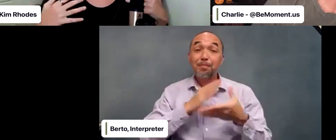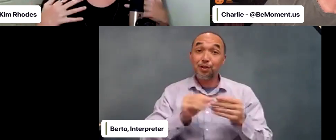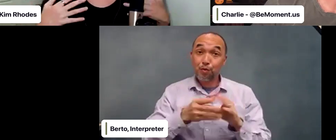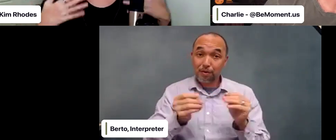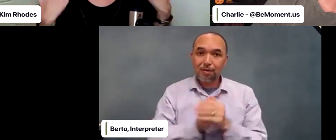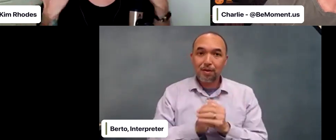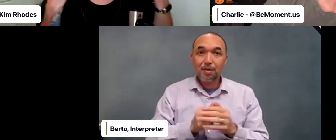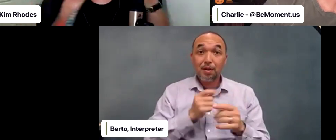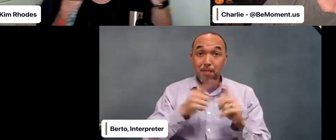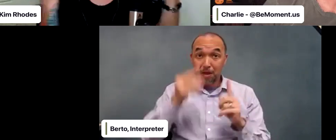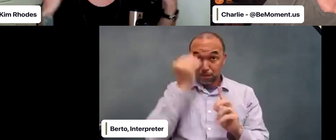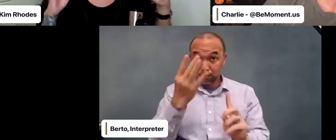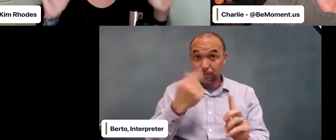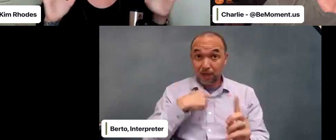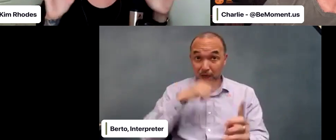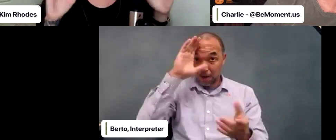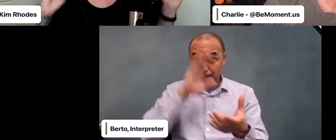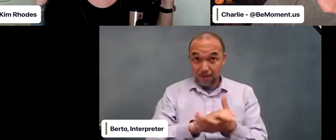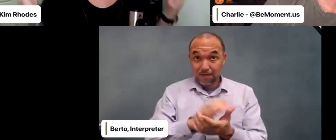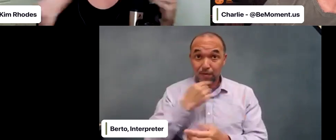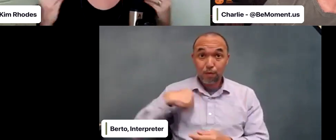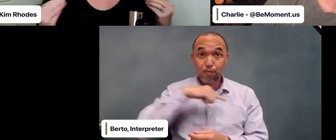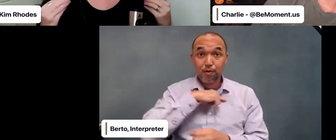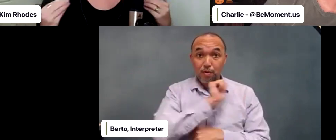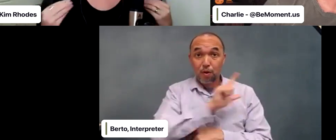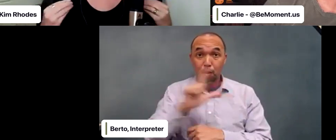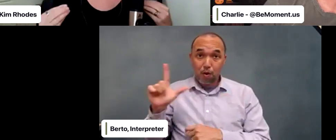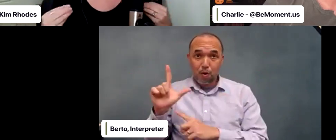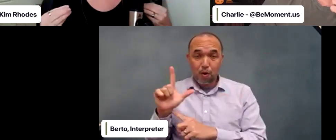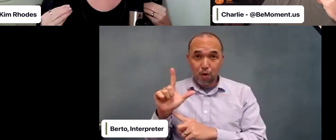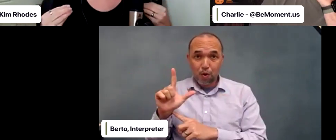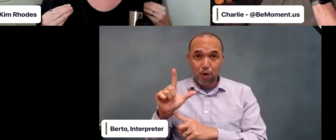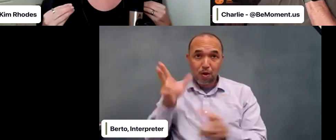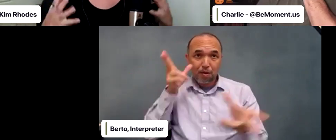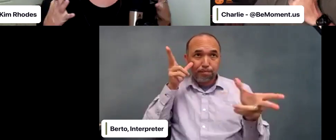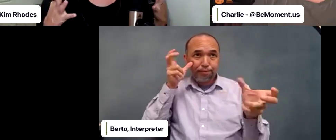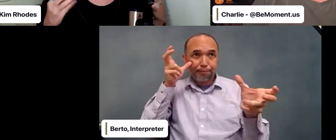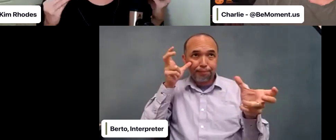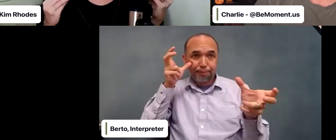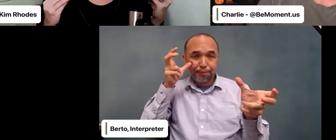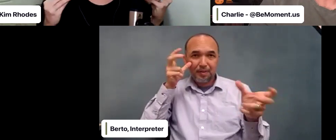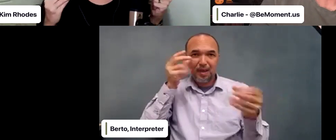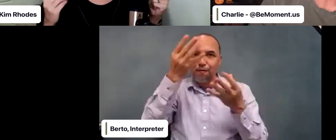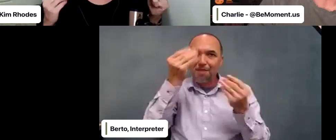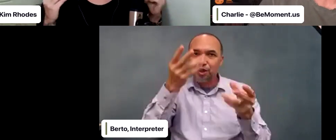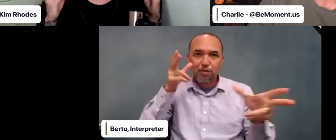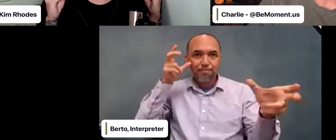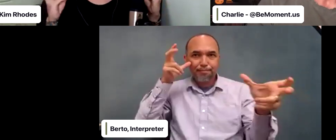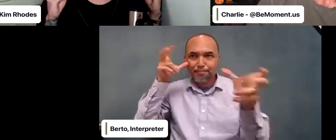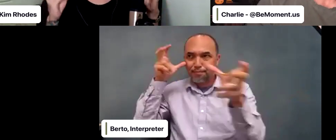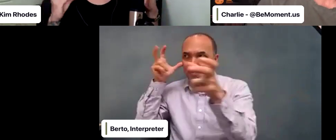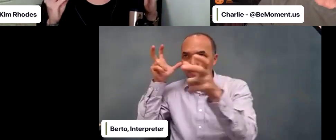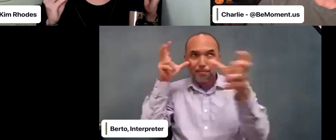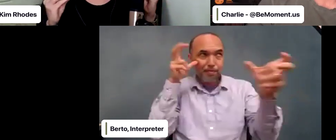I believe we are all information receptors. And